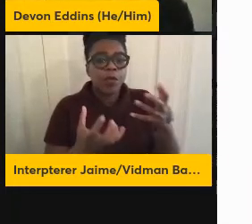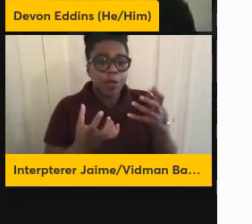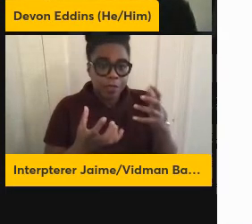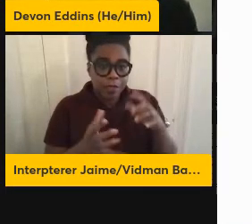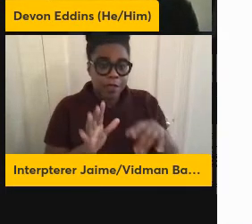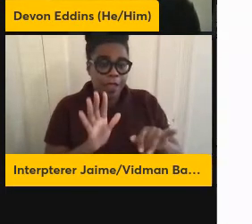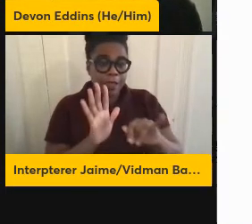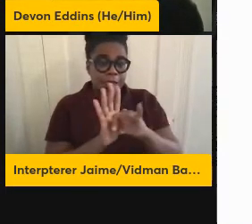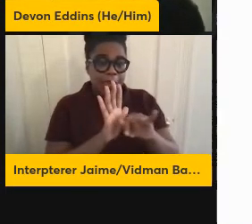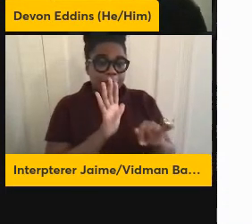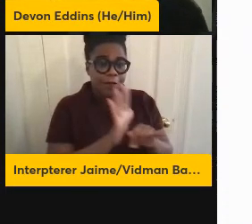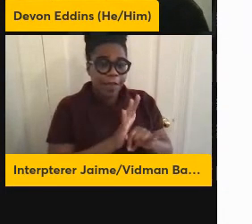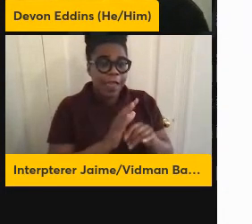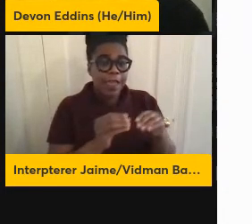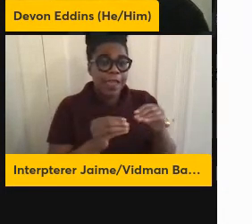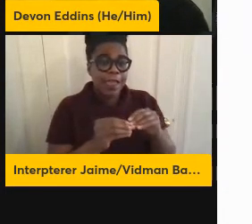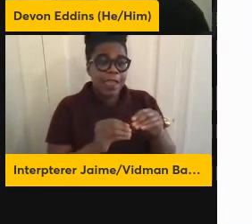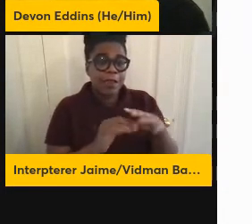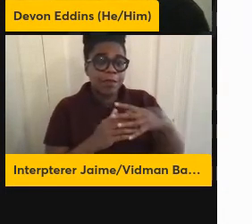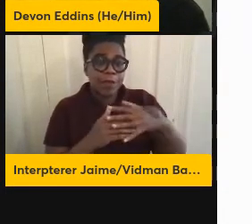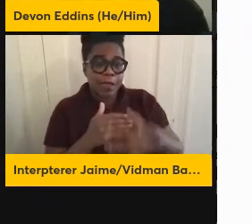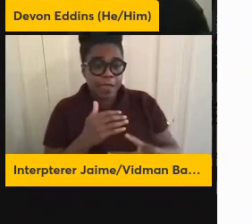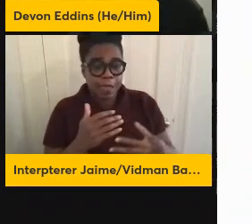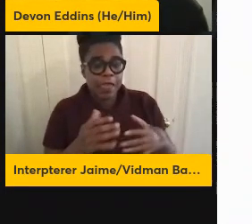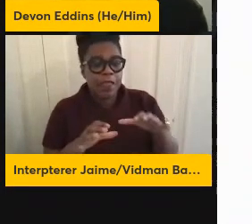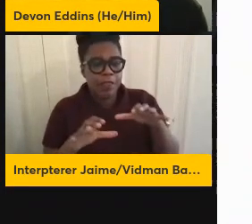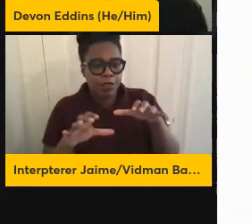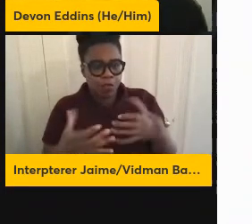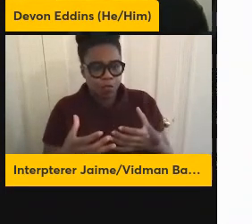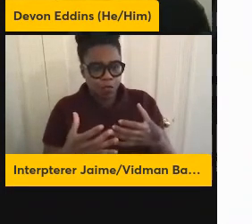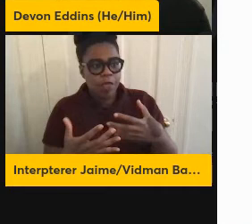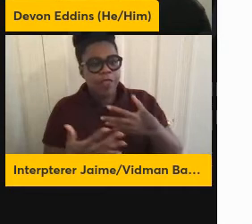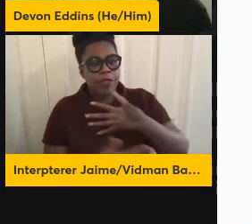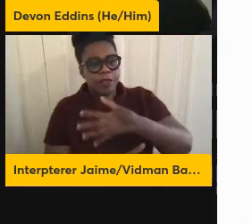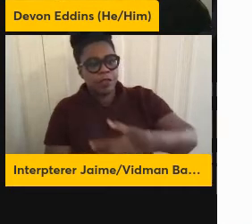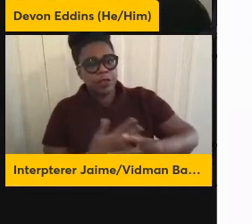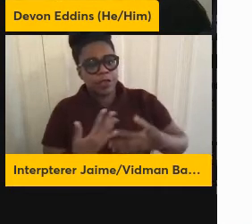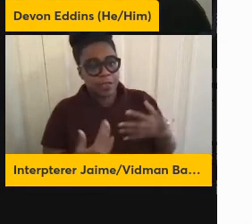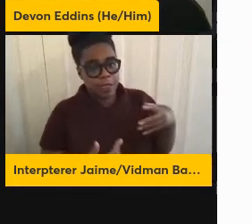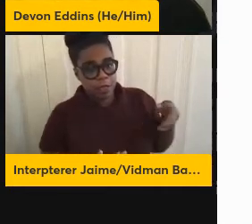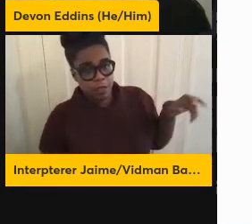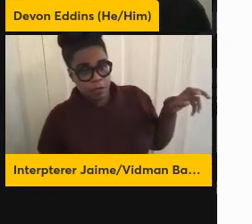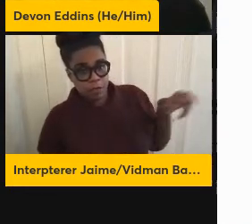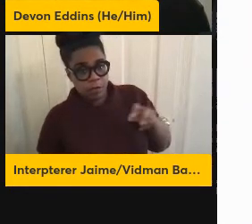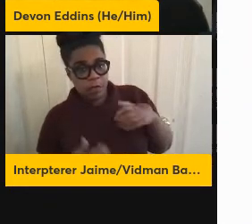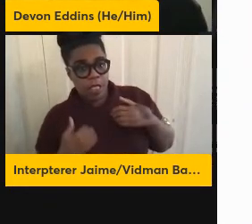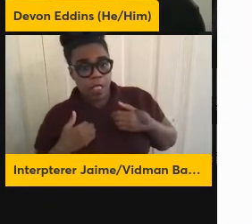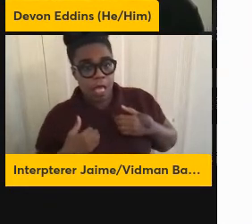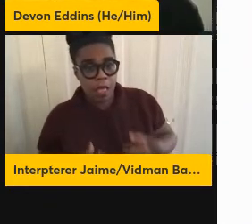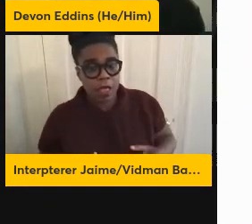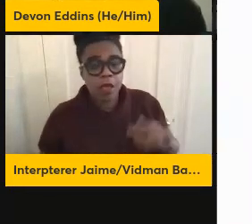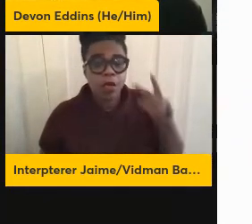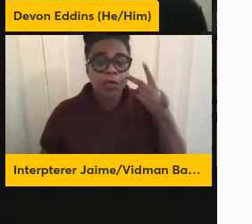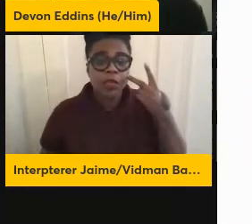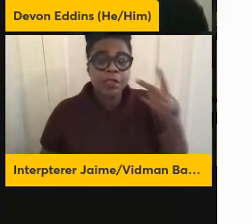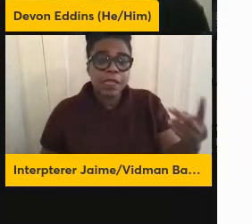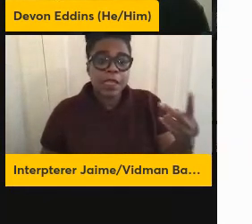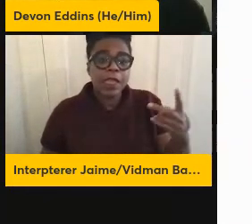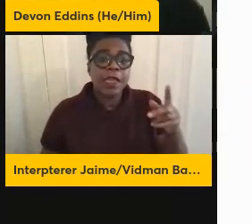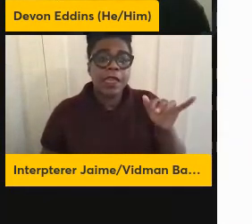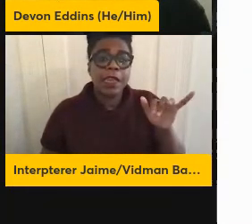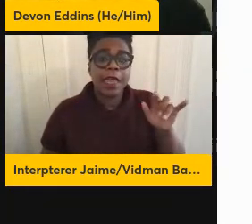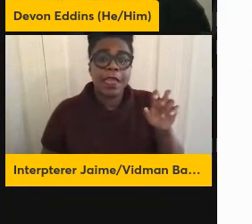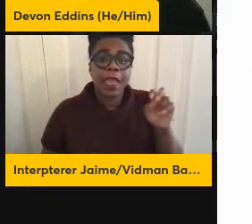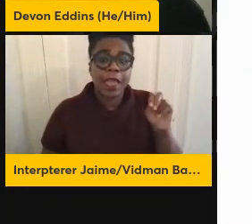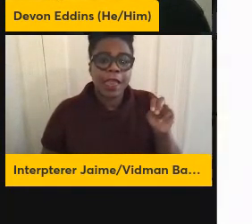blood the subset of circulating neutrophils that are likely recruited to the lung. And we were able to do this using receptor ligand and